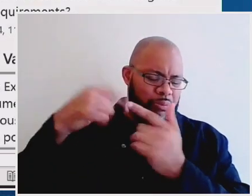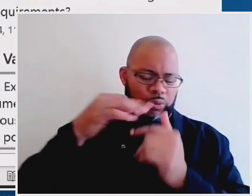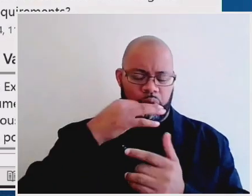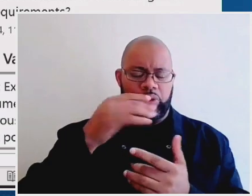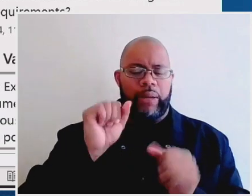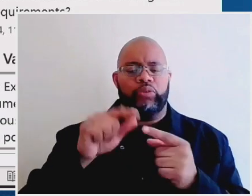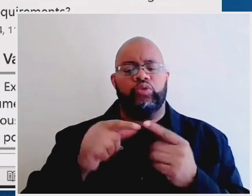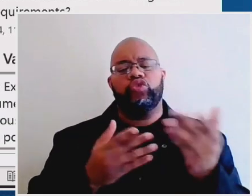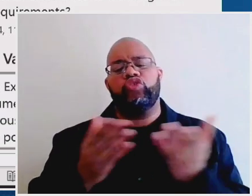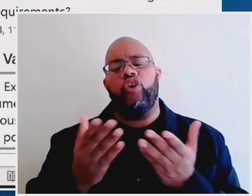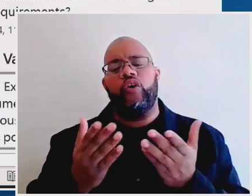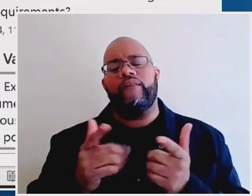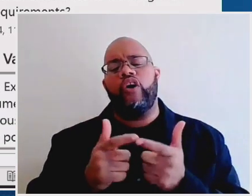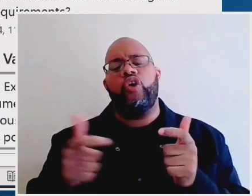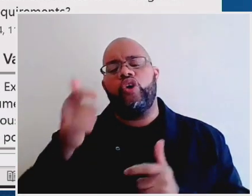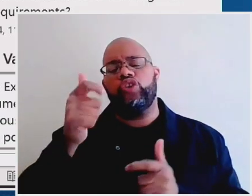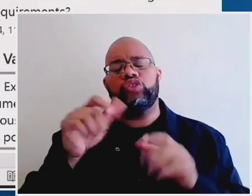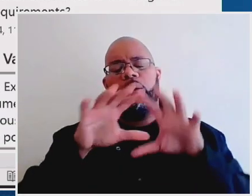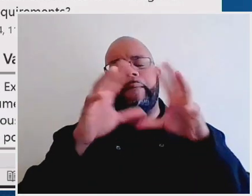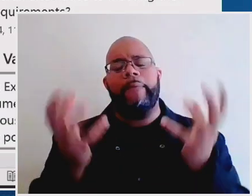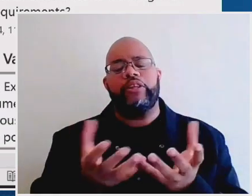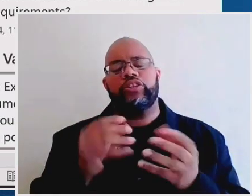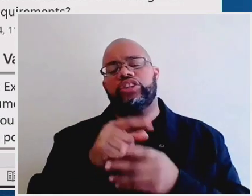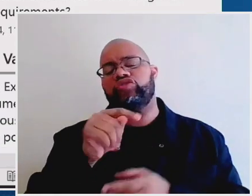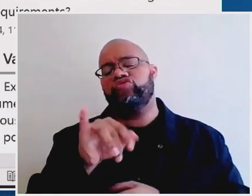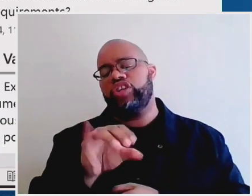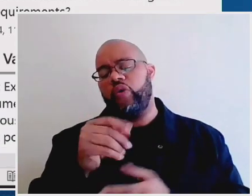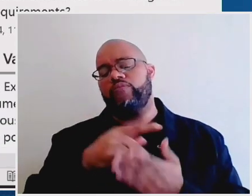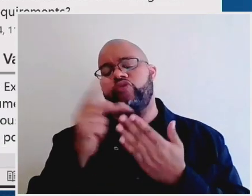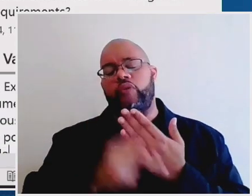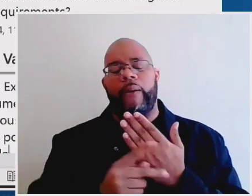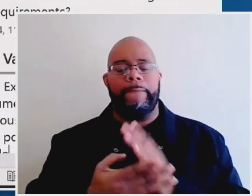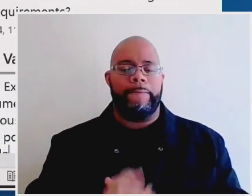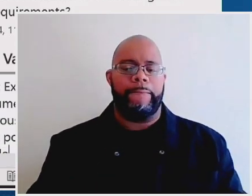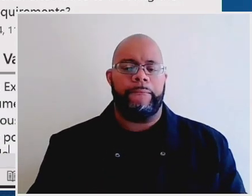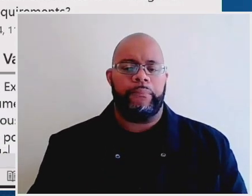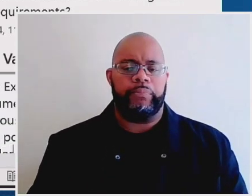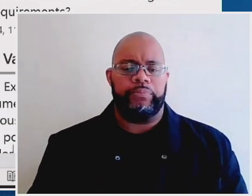a larger population in TRIO programs.